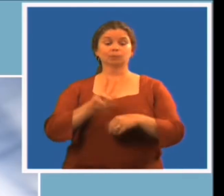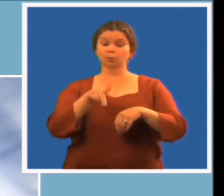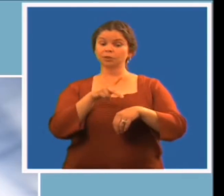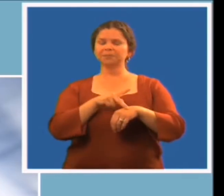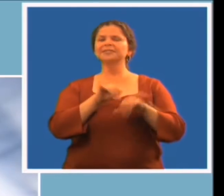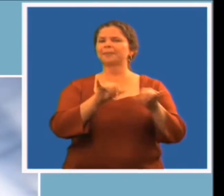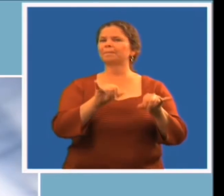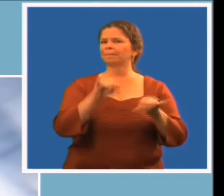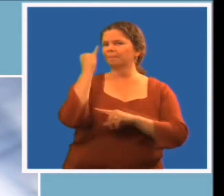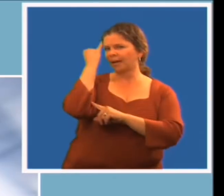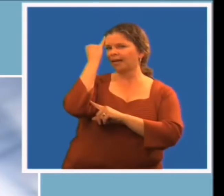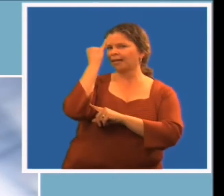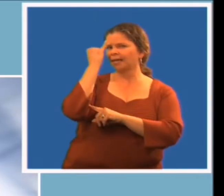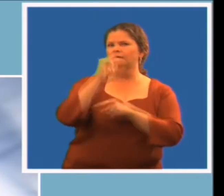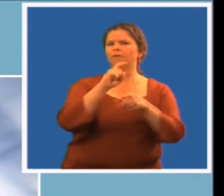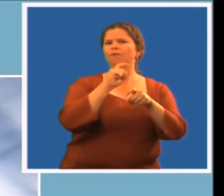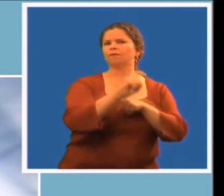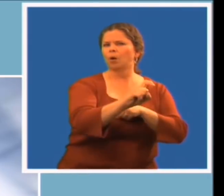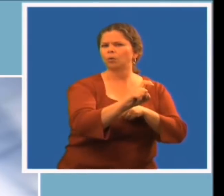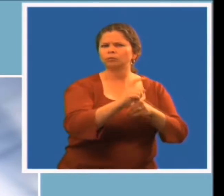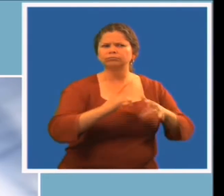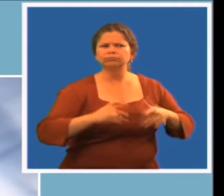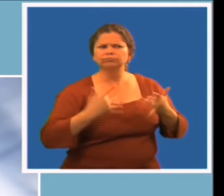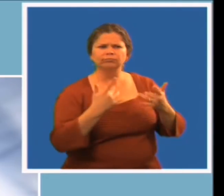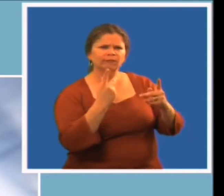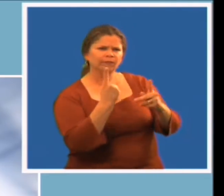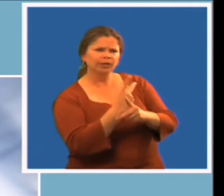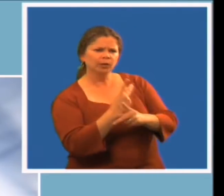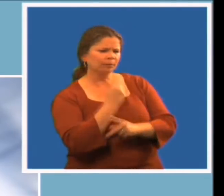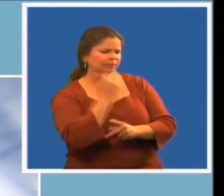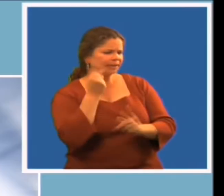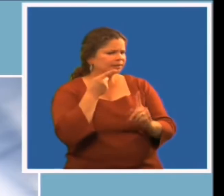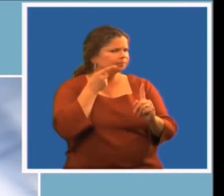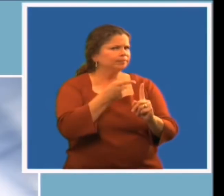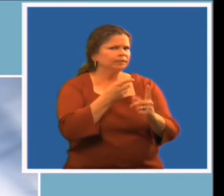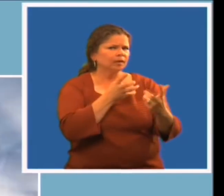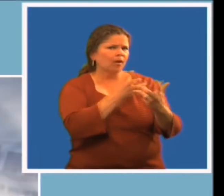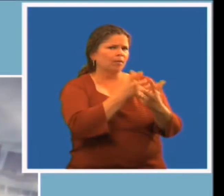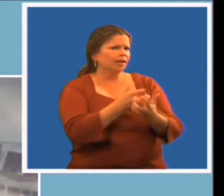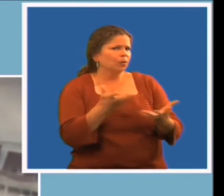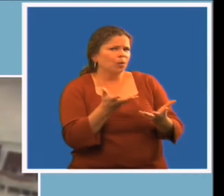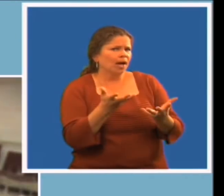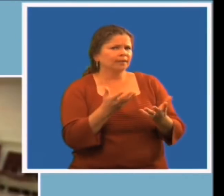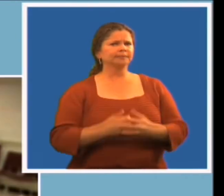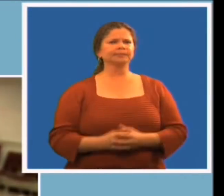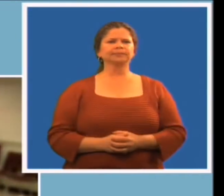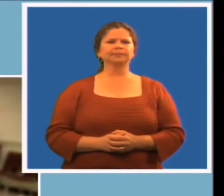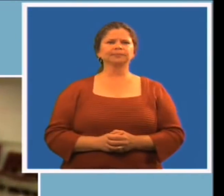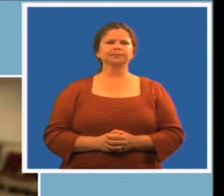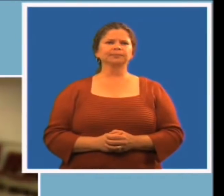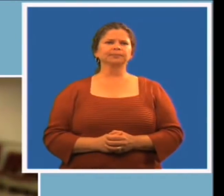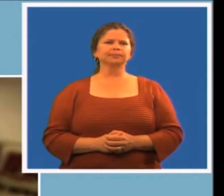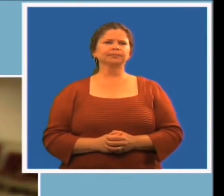The principal would make a similar phone call to individualize accommodations where possible.